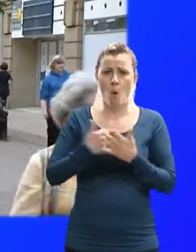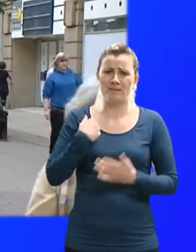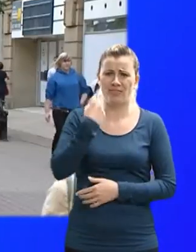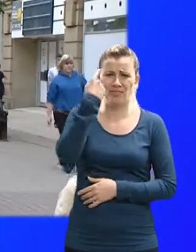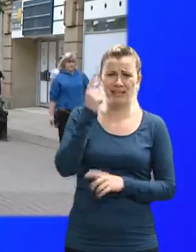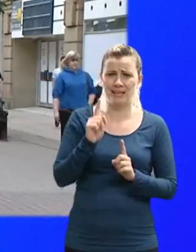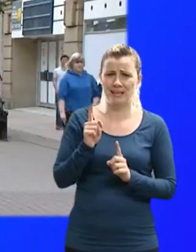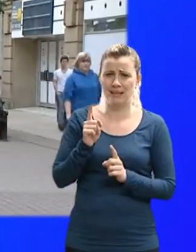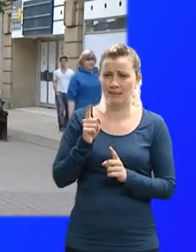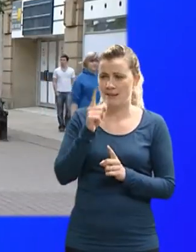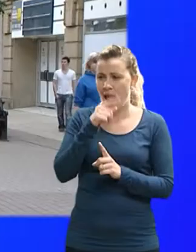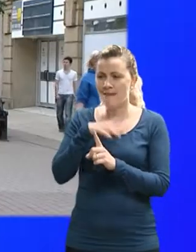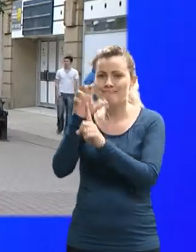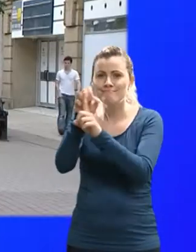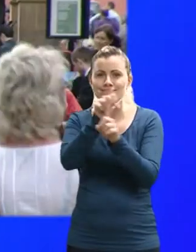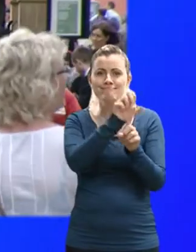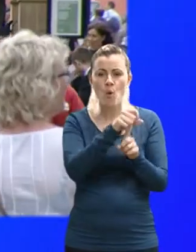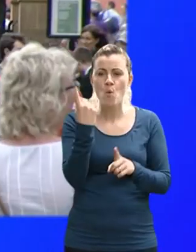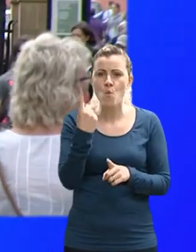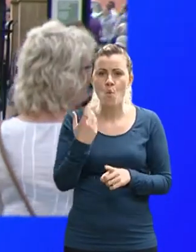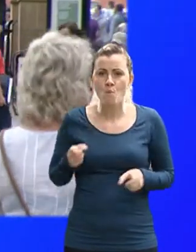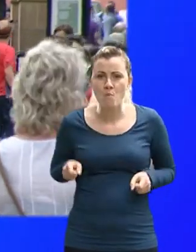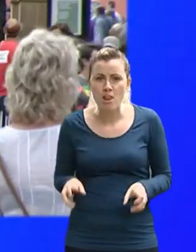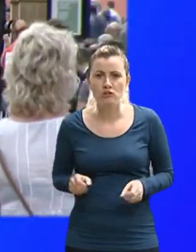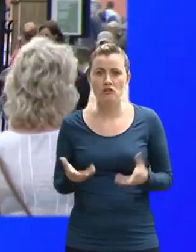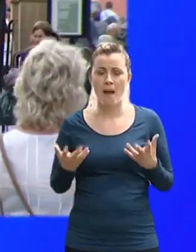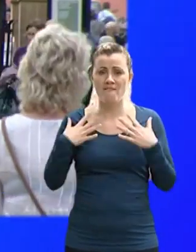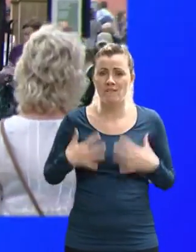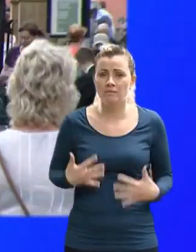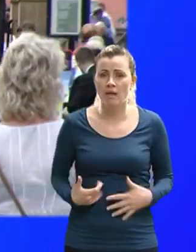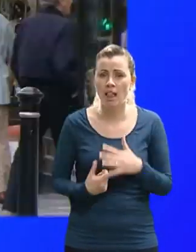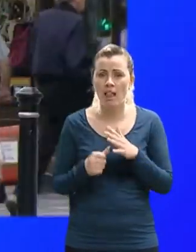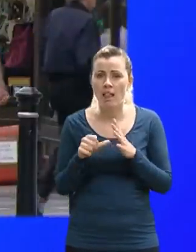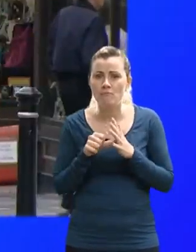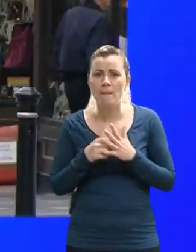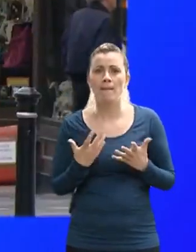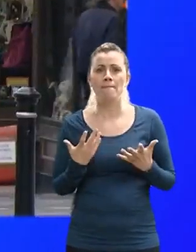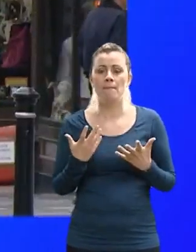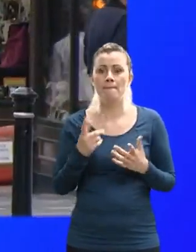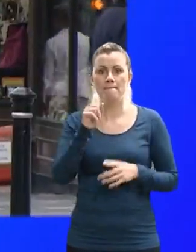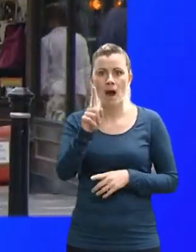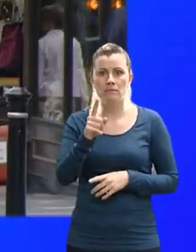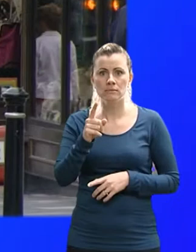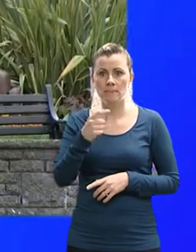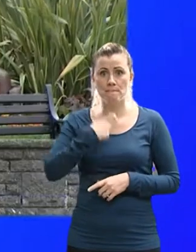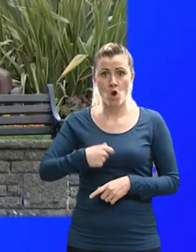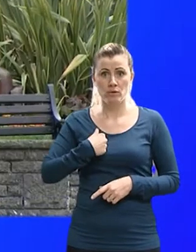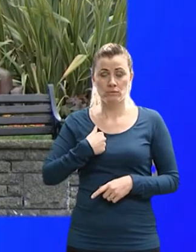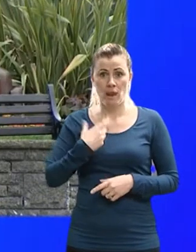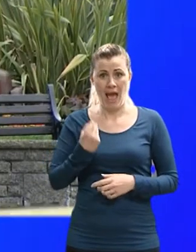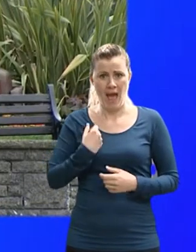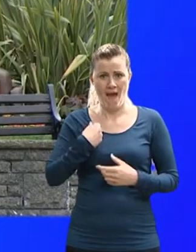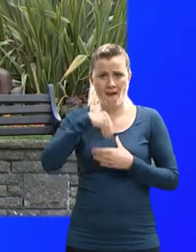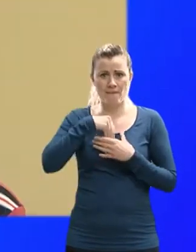I always think in society, we can identify somebody in a wheelchair, we can identify somebody with physical disabilities, but there are hidden disabilities which nobody knows